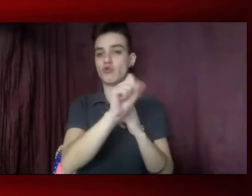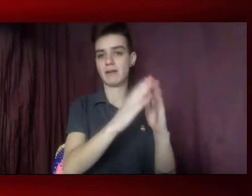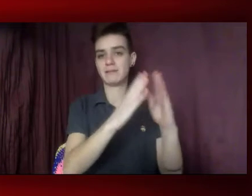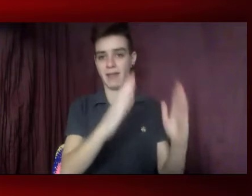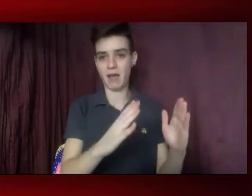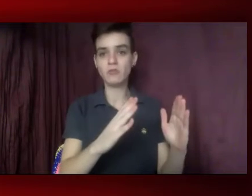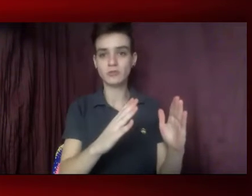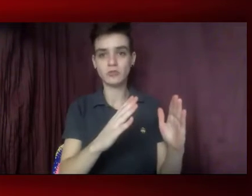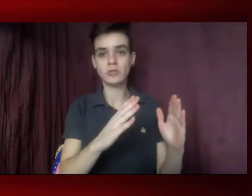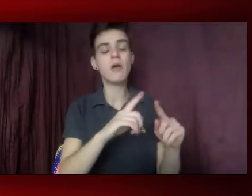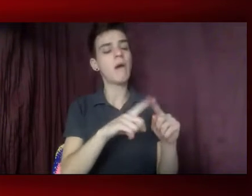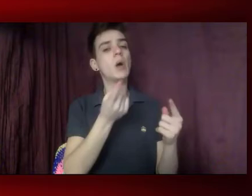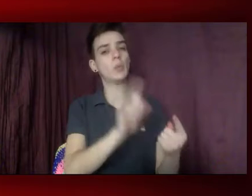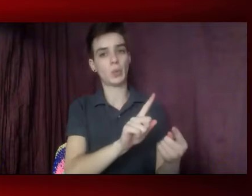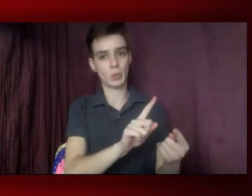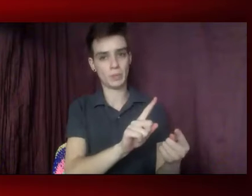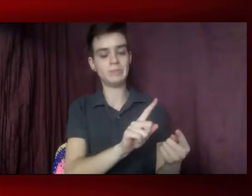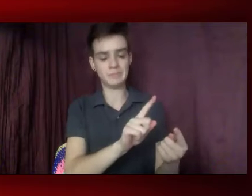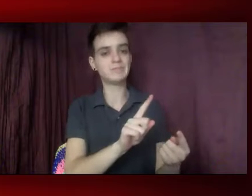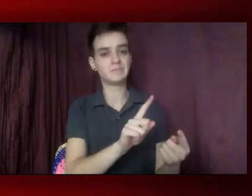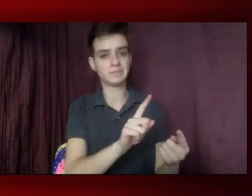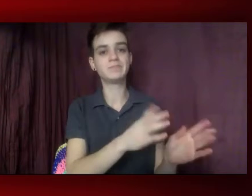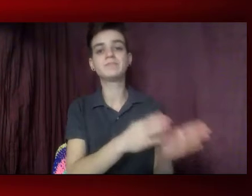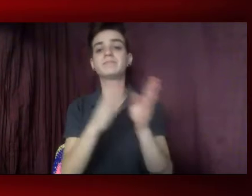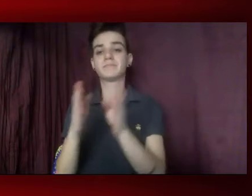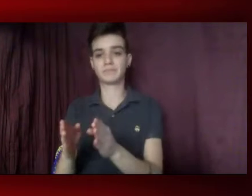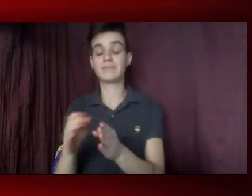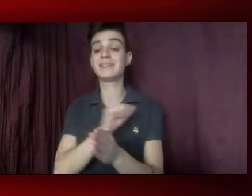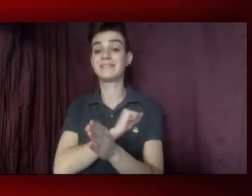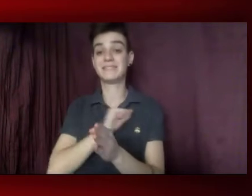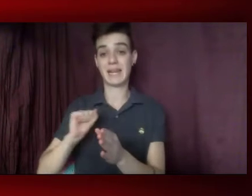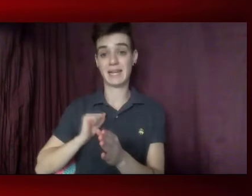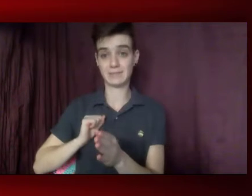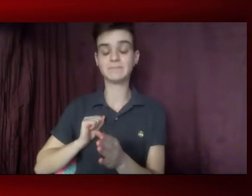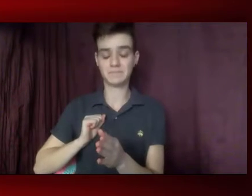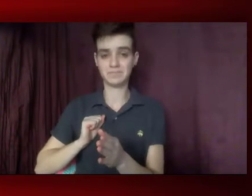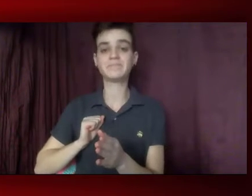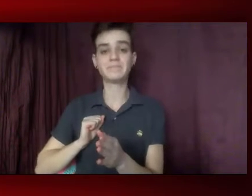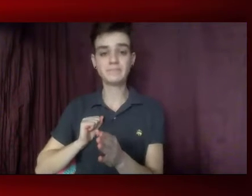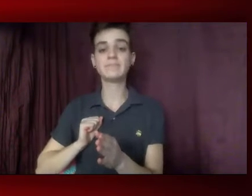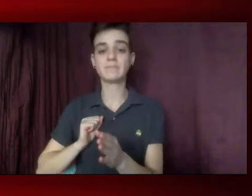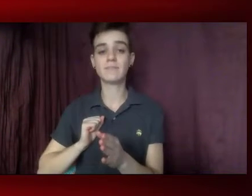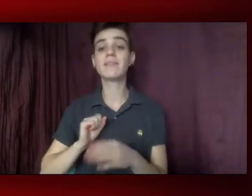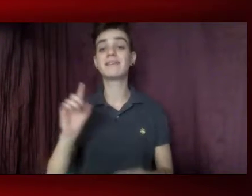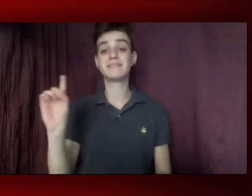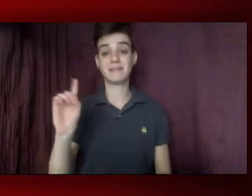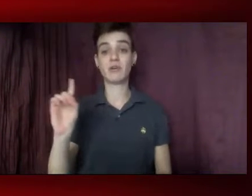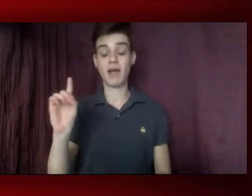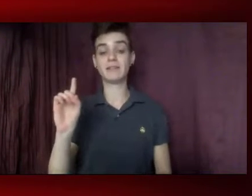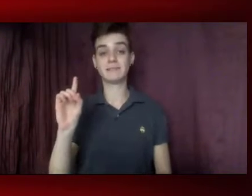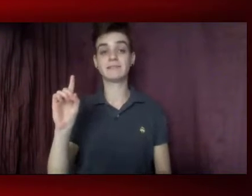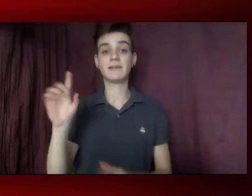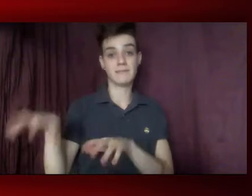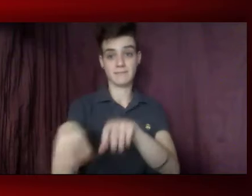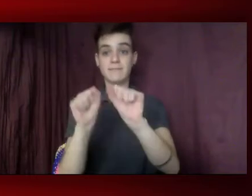a lesser margin. In the Senate, Democrats were able to gain control